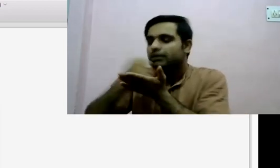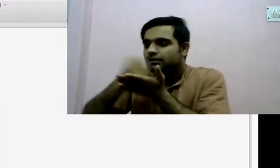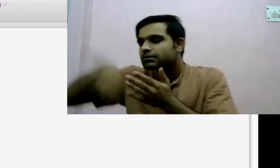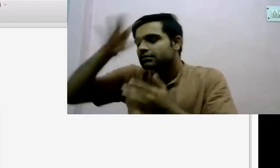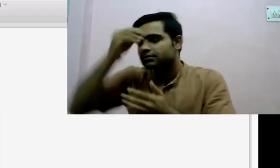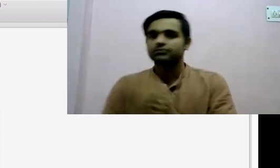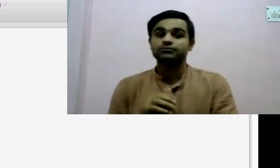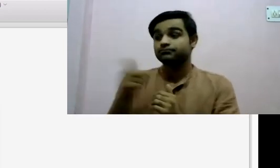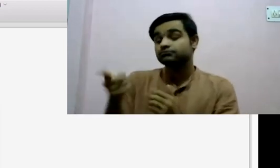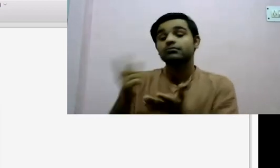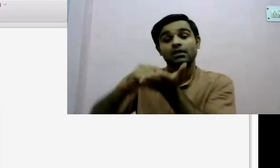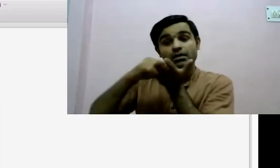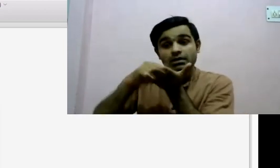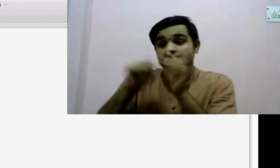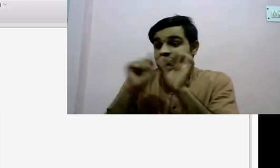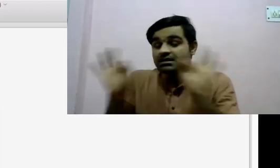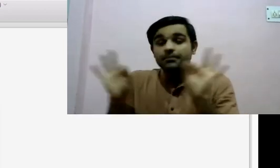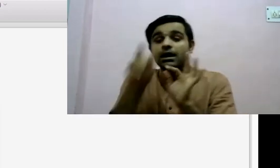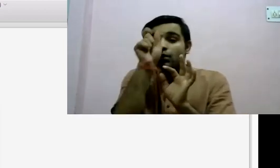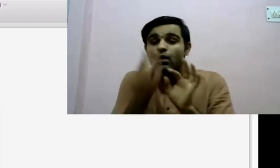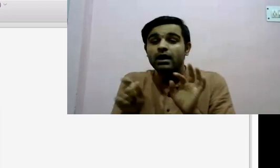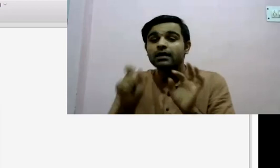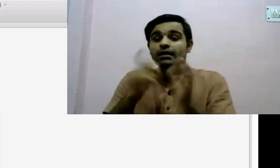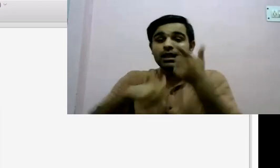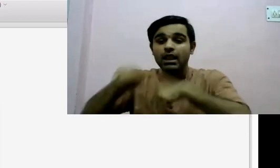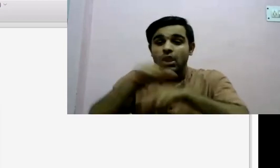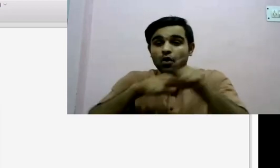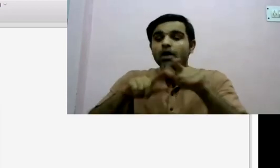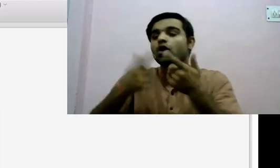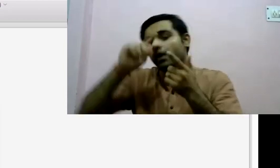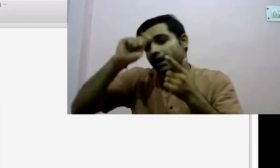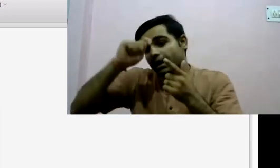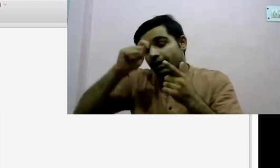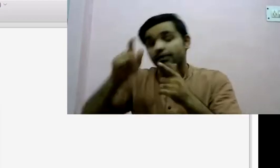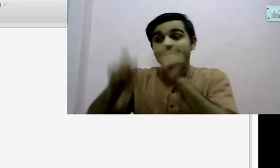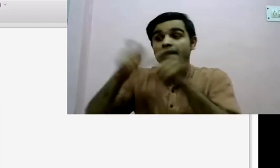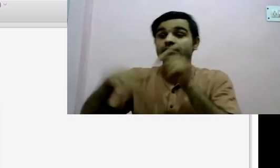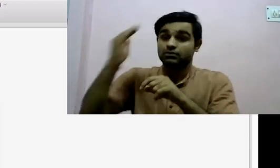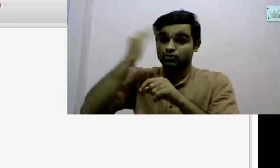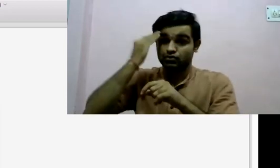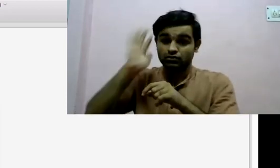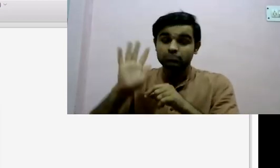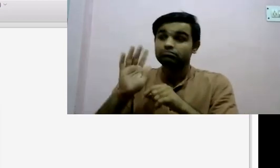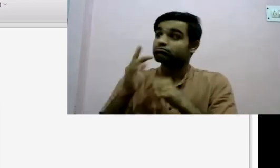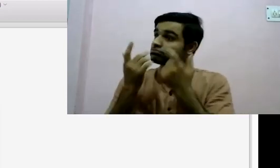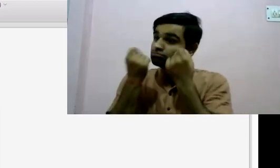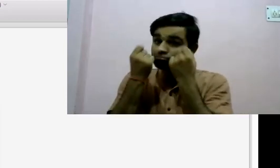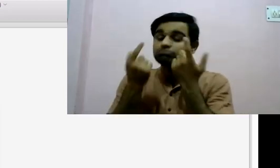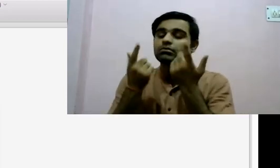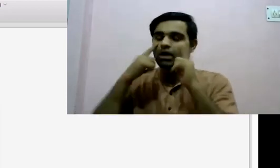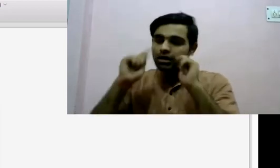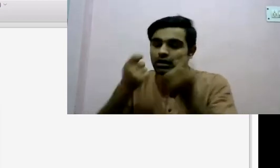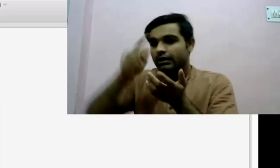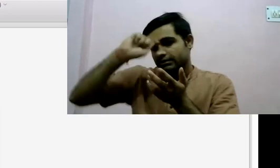can also write simple notes in the local language or the language that the person speaks, or try